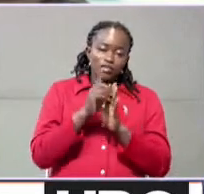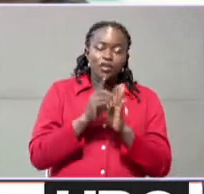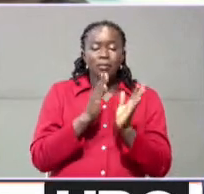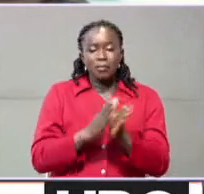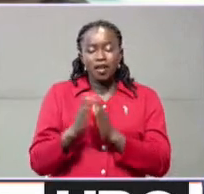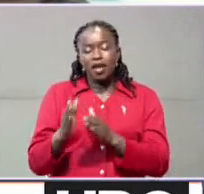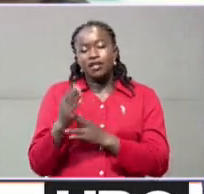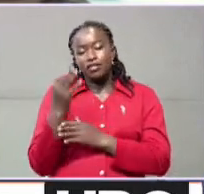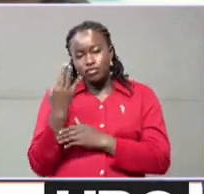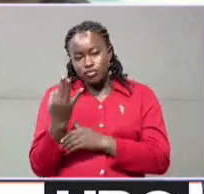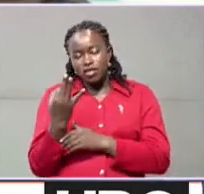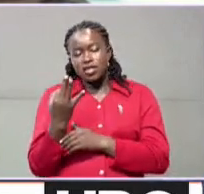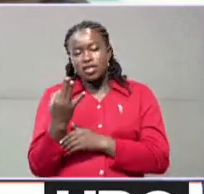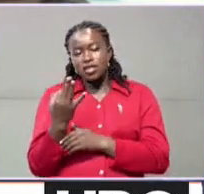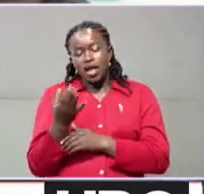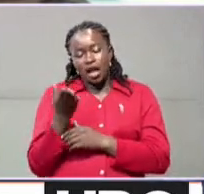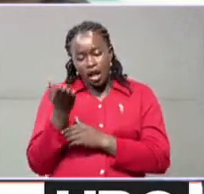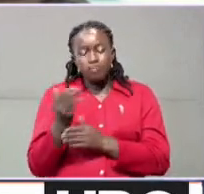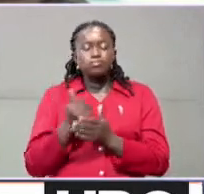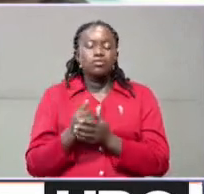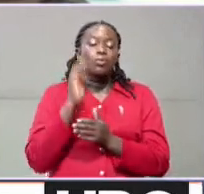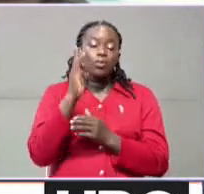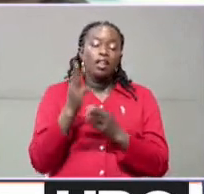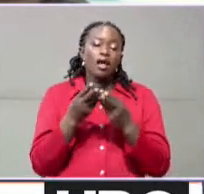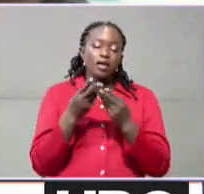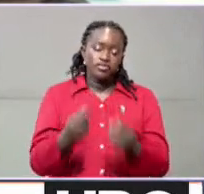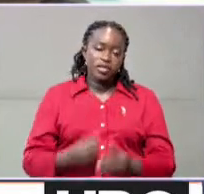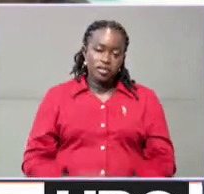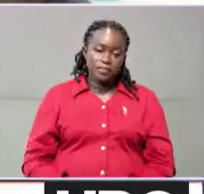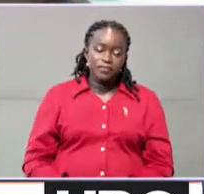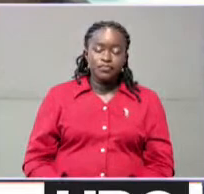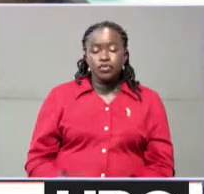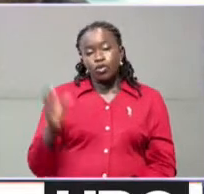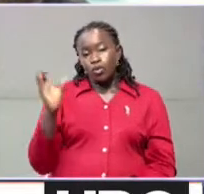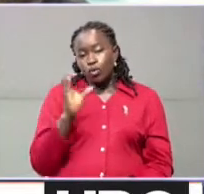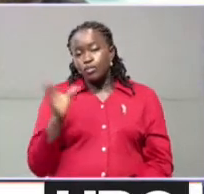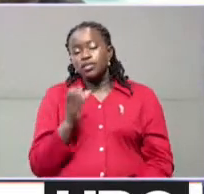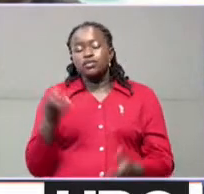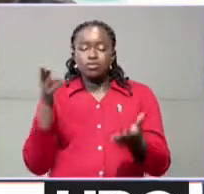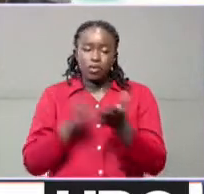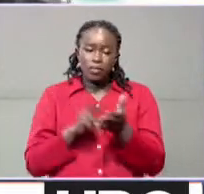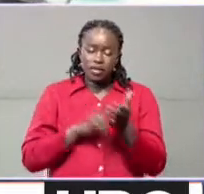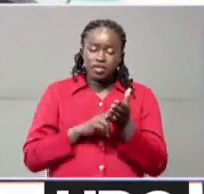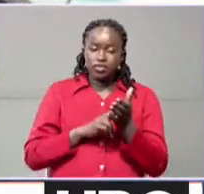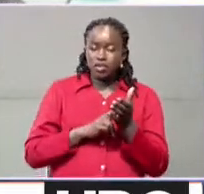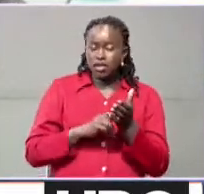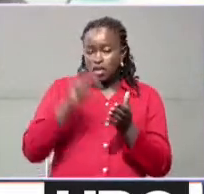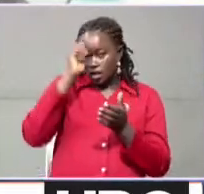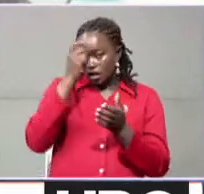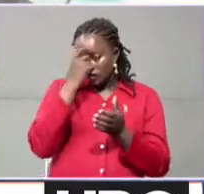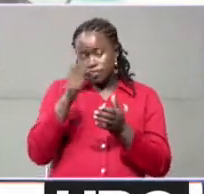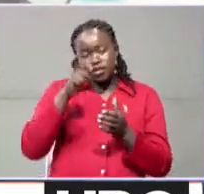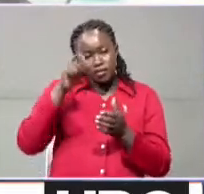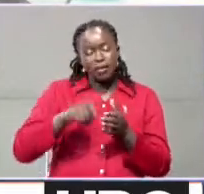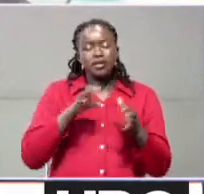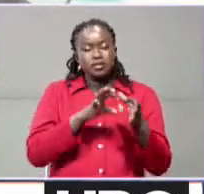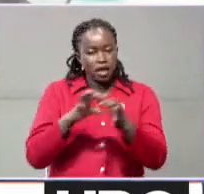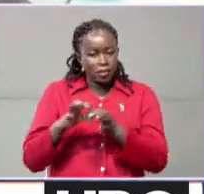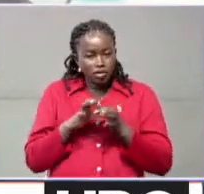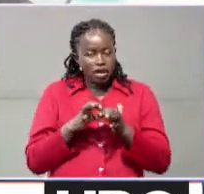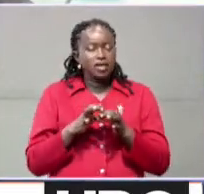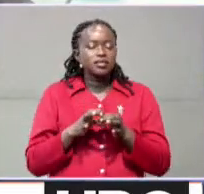3 is posed to address community recommendation governments will harmonize and